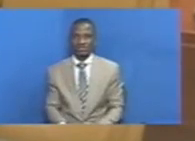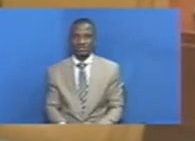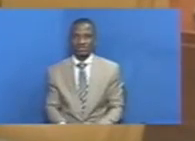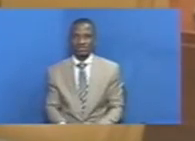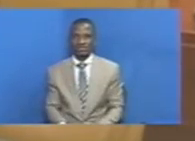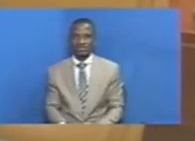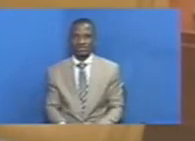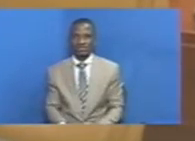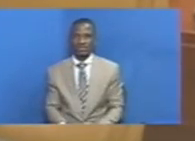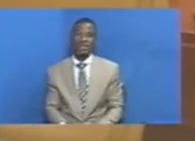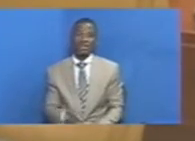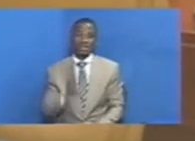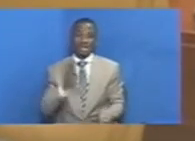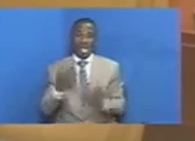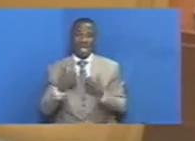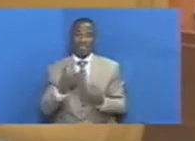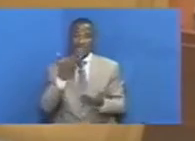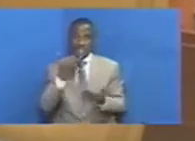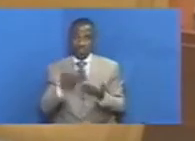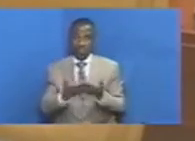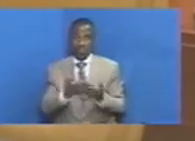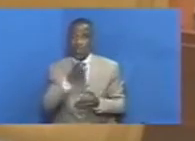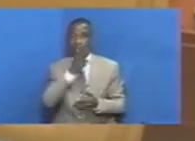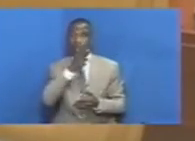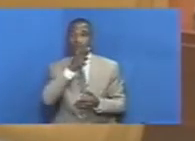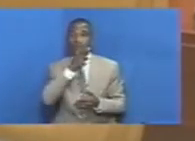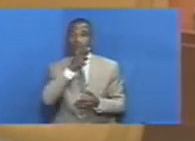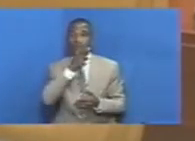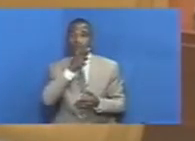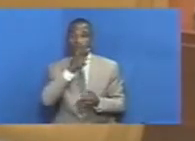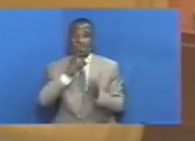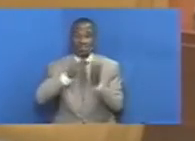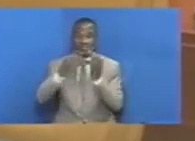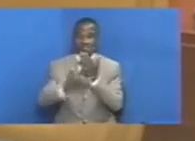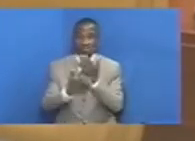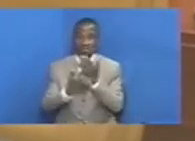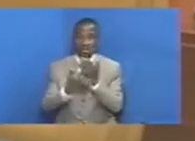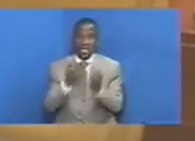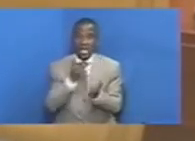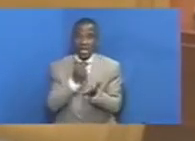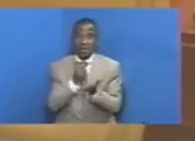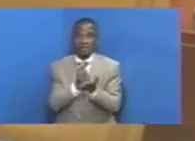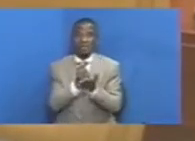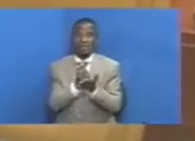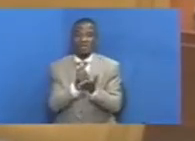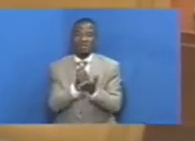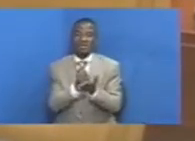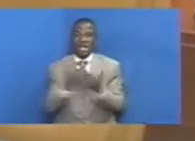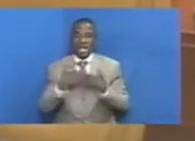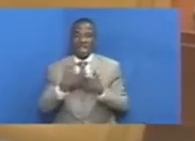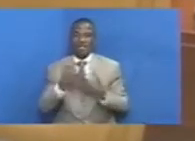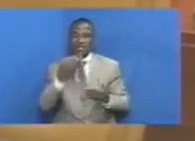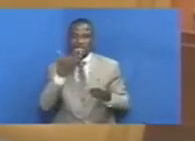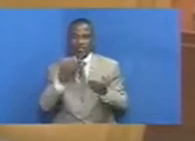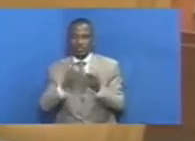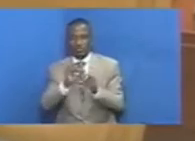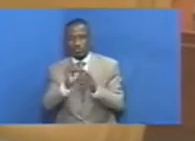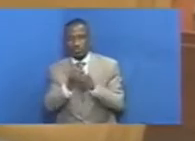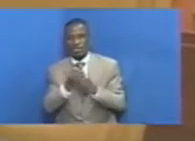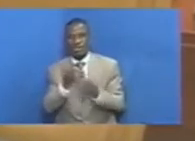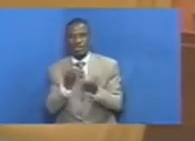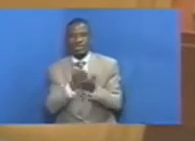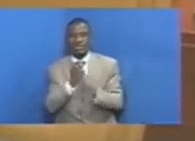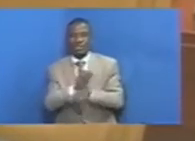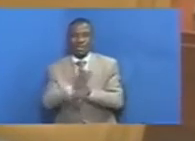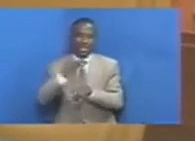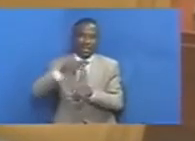So we will have access to potable water. The project will also help boost social economic activity in the northern